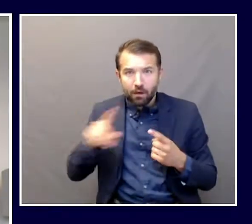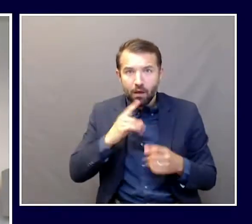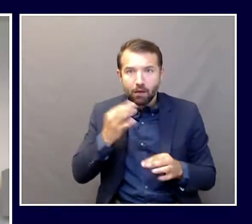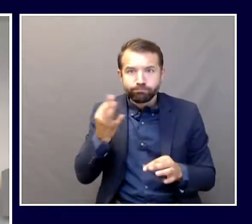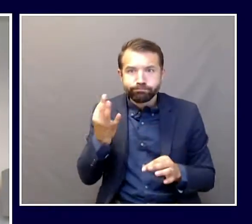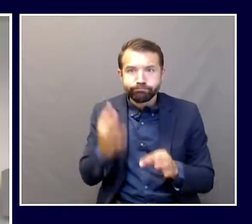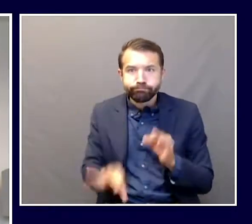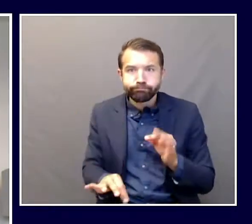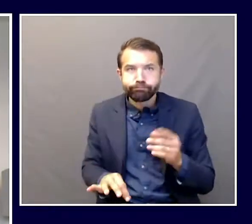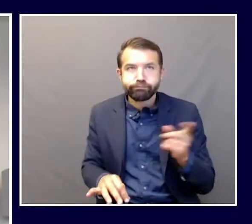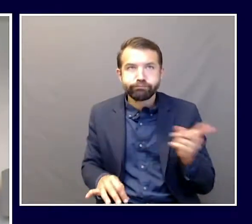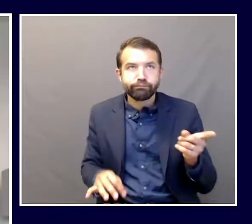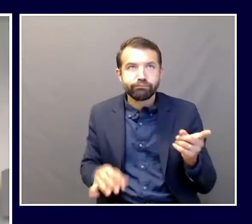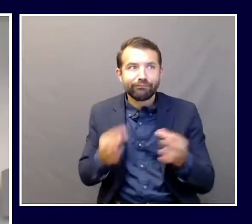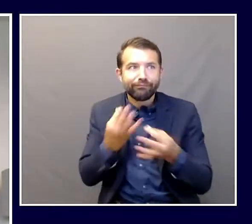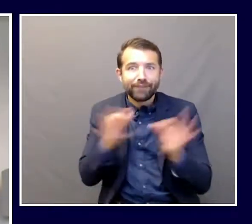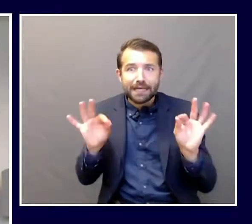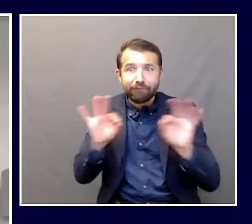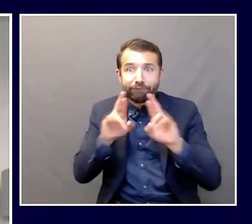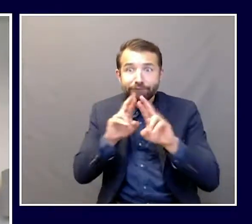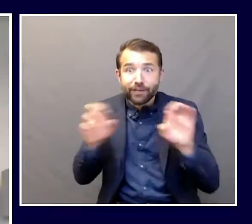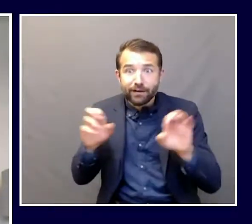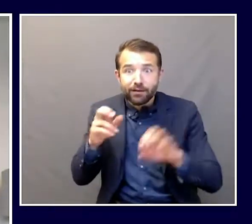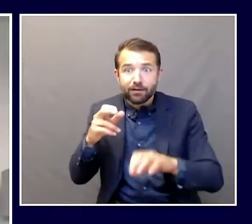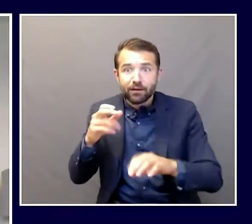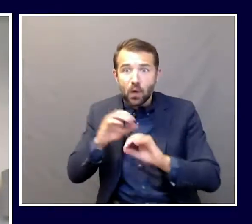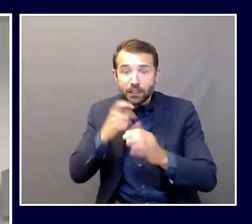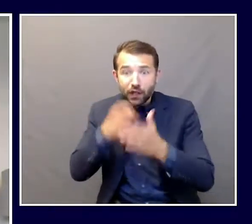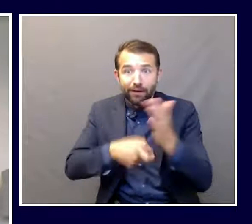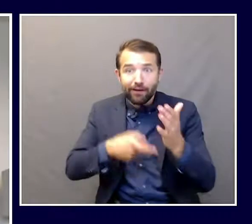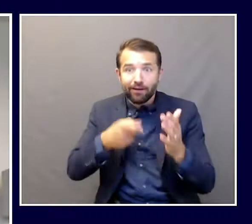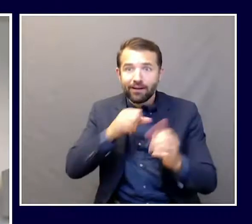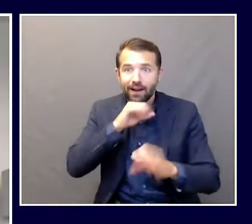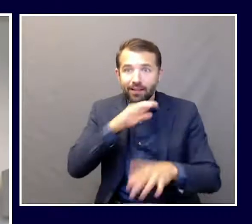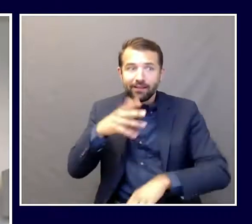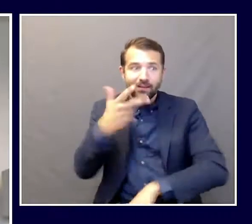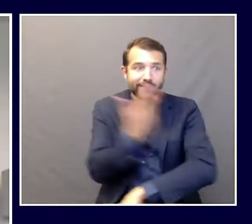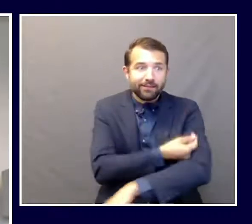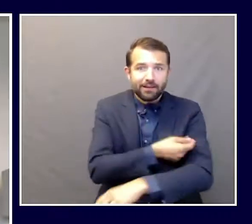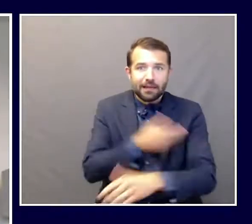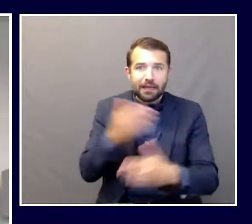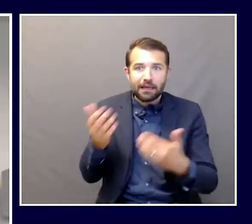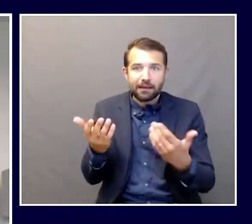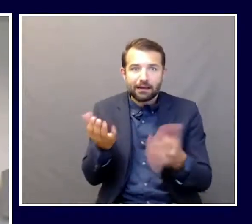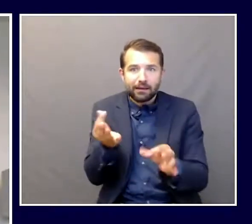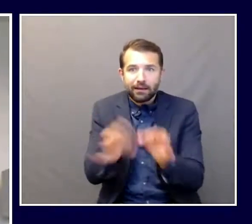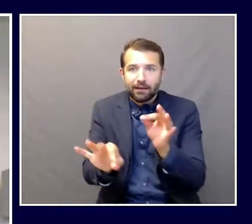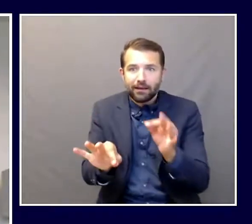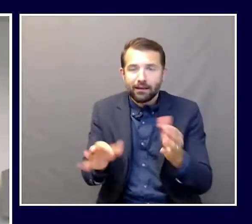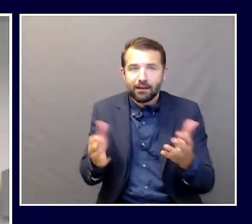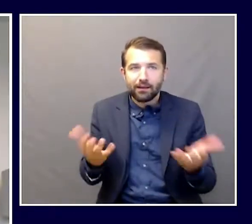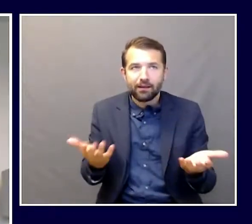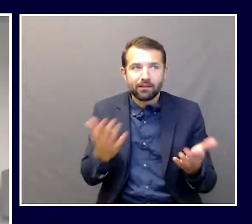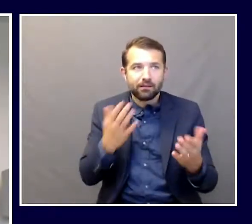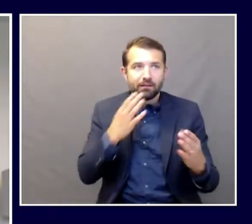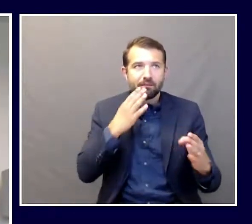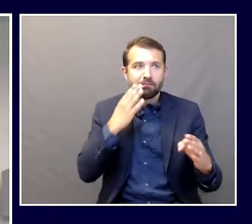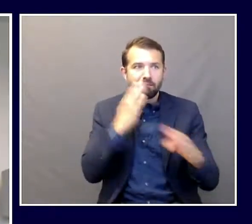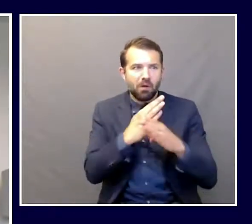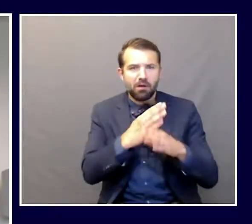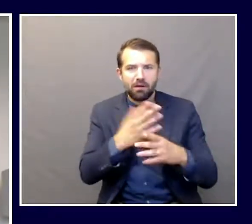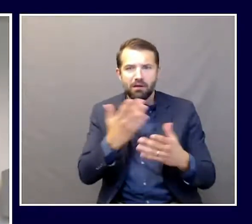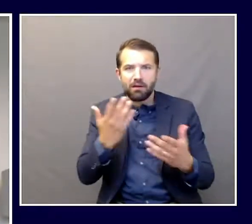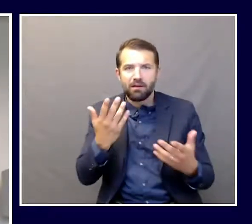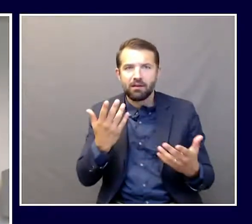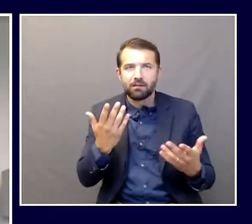risk of landing in the hospital so dramatically, that to me in and of itself speaks volumes. As to the other elements of it, the bottom line